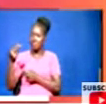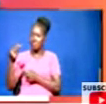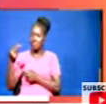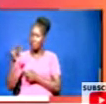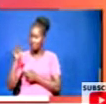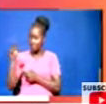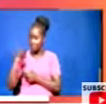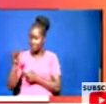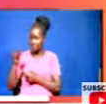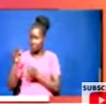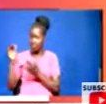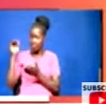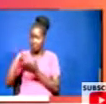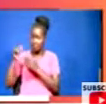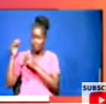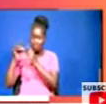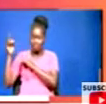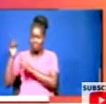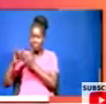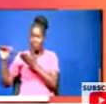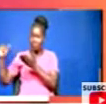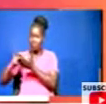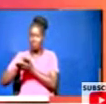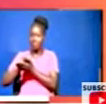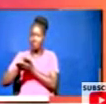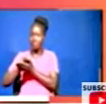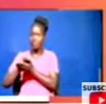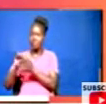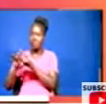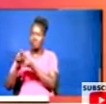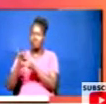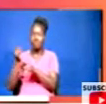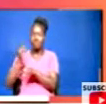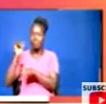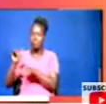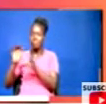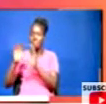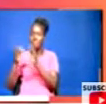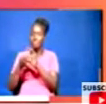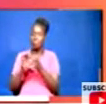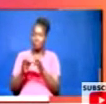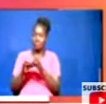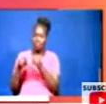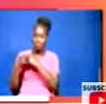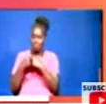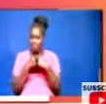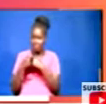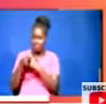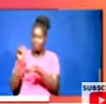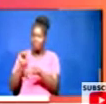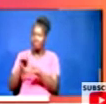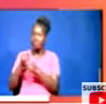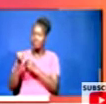Therefore, if you again depend on importation, and we also understand that the global challenges that affected production particularly,